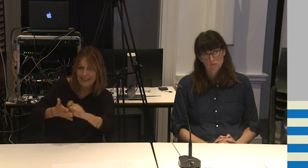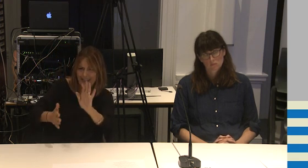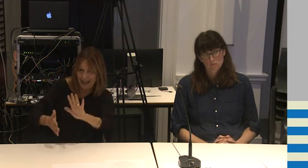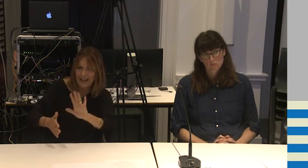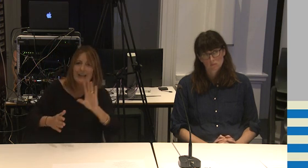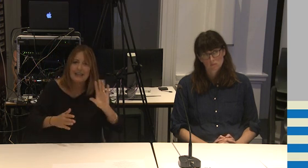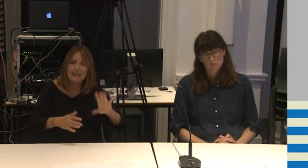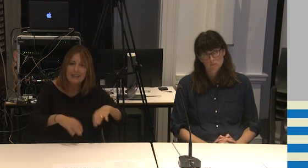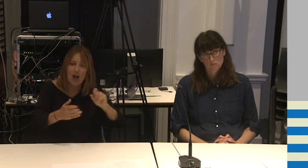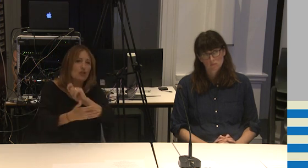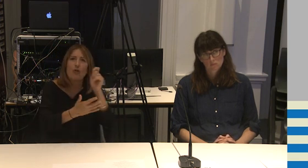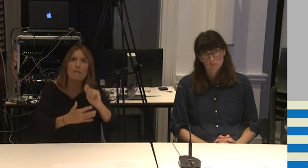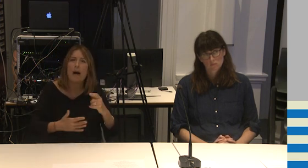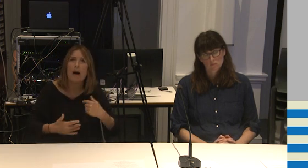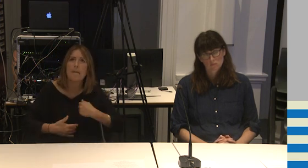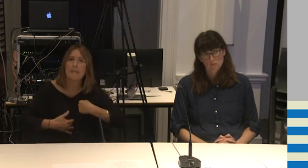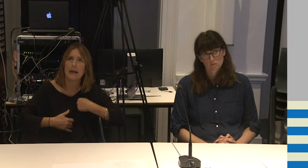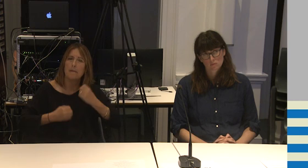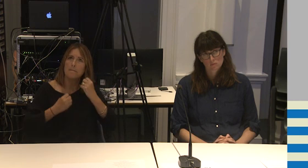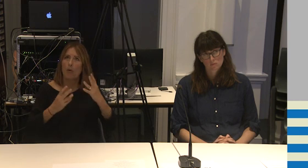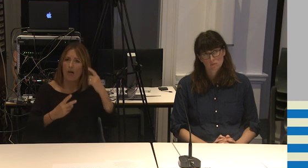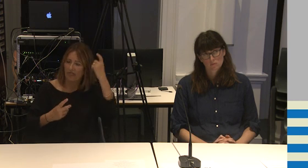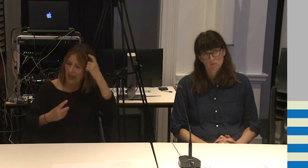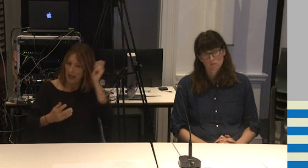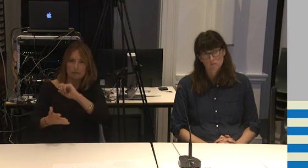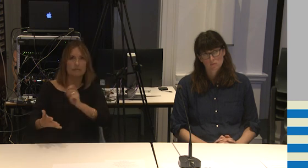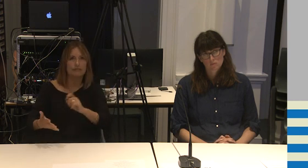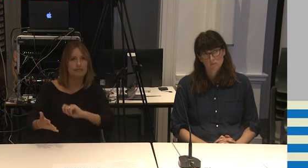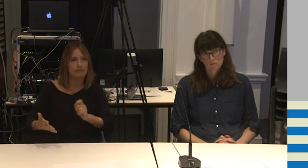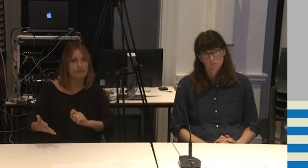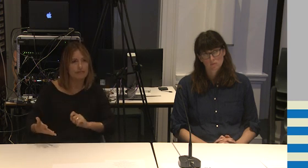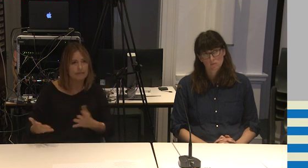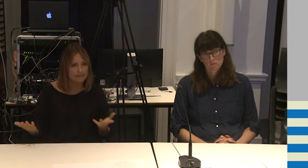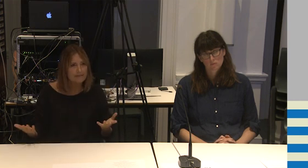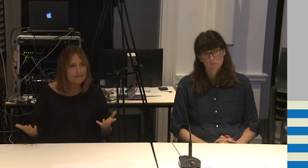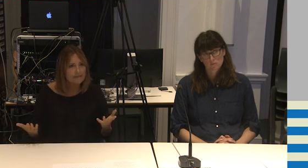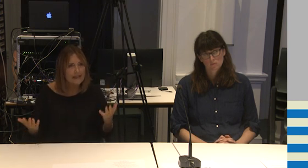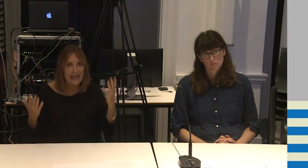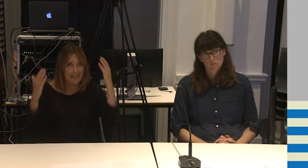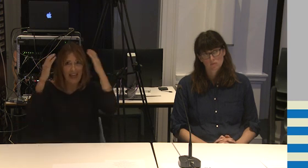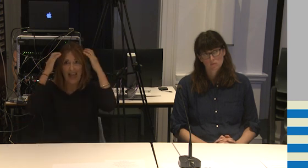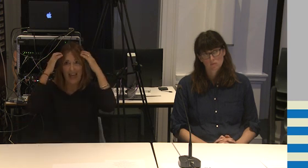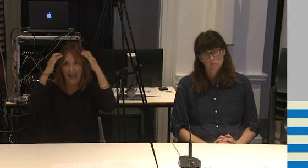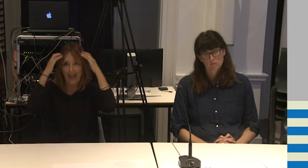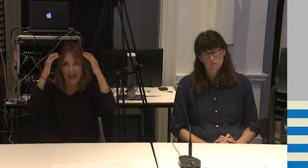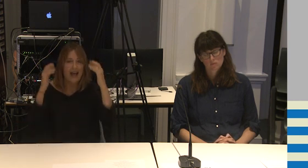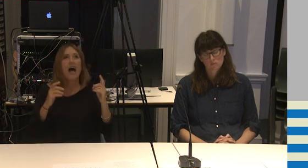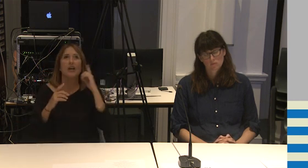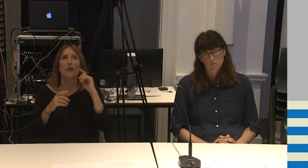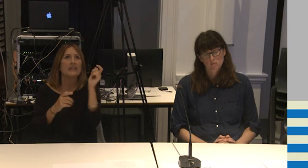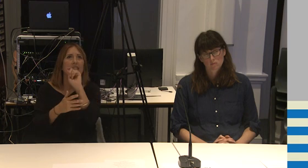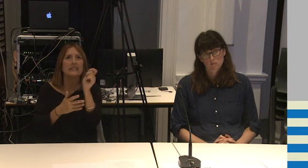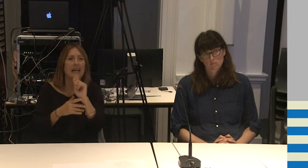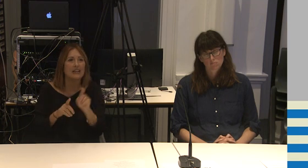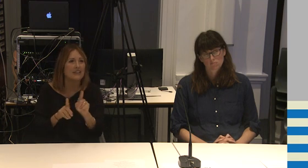start drawing. But for me, that's how I think about things. Everything is in my head. I don't think through sketching in the same